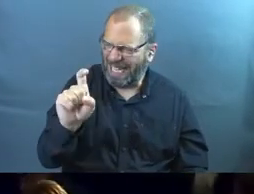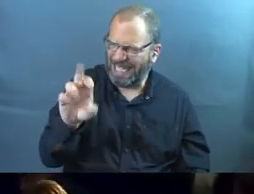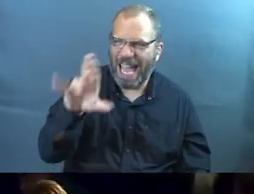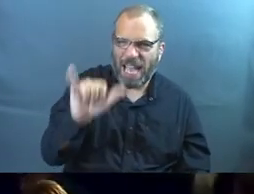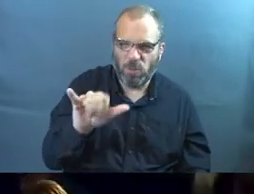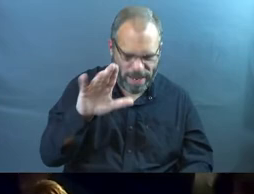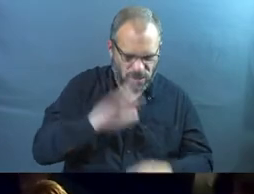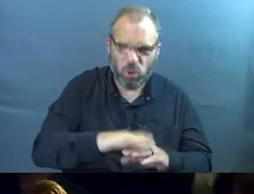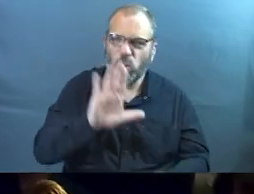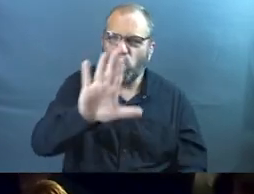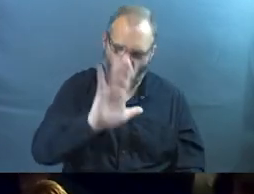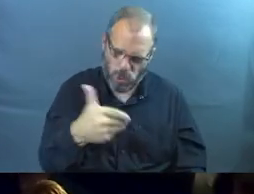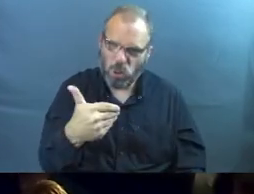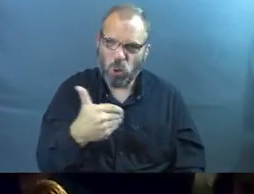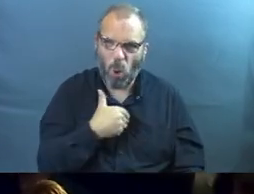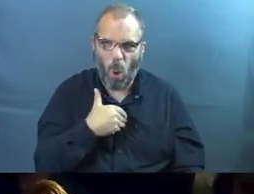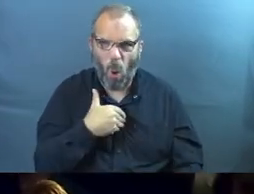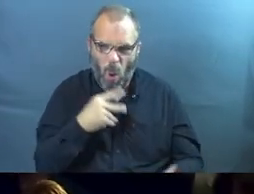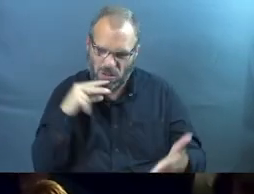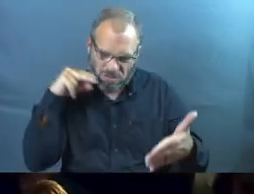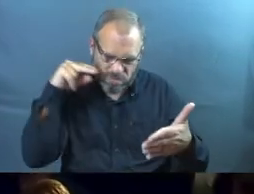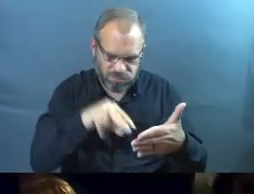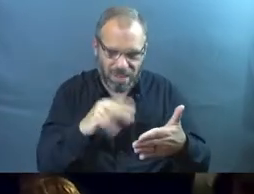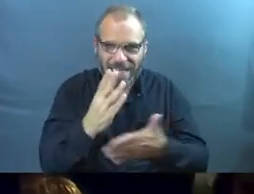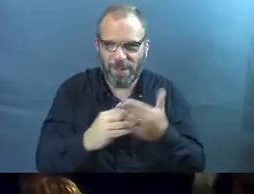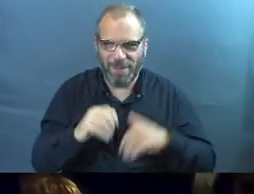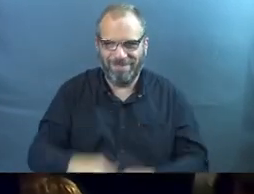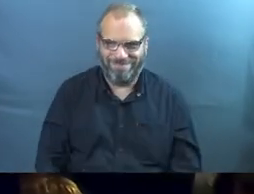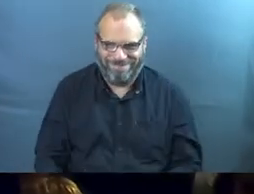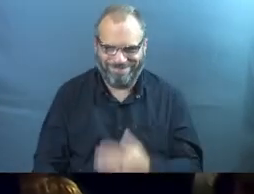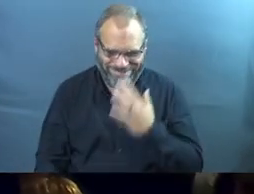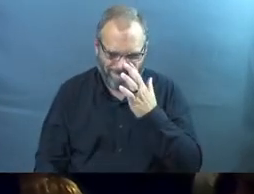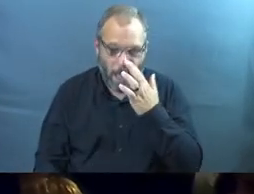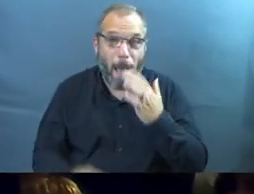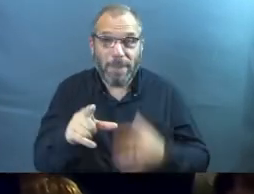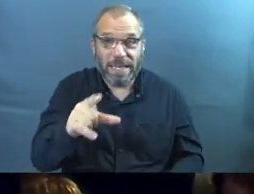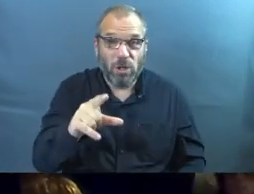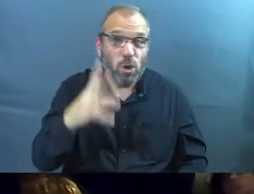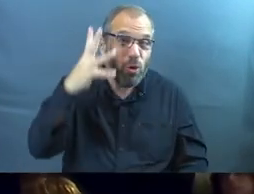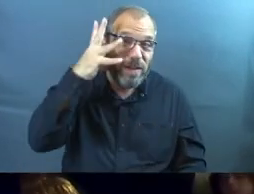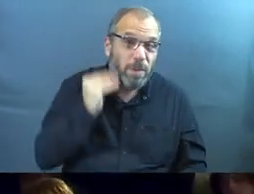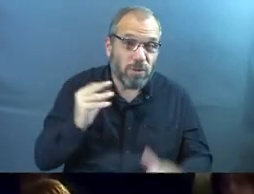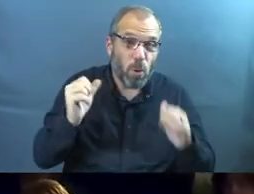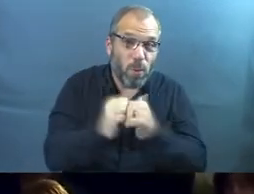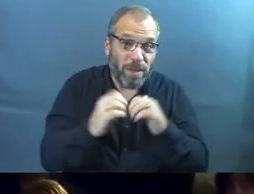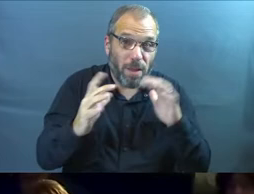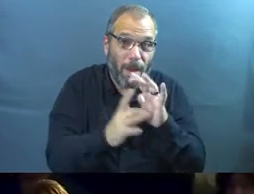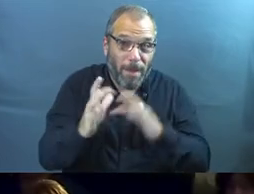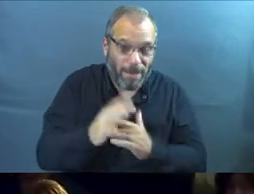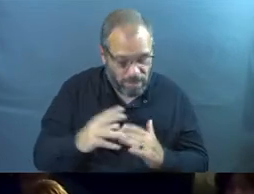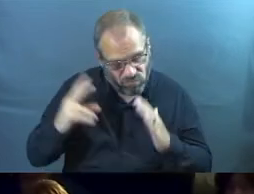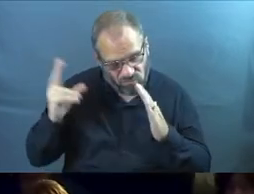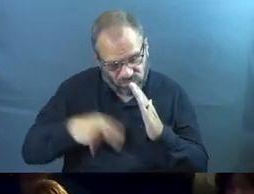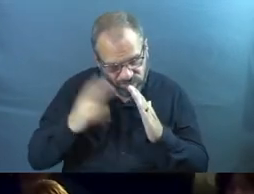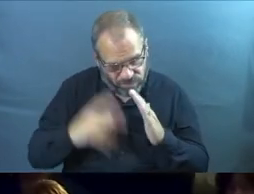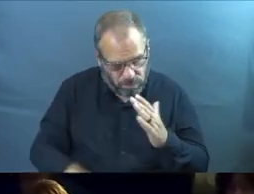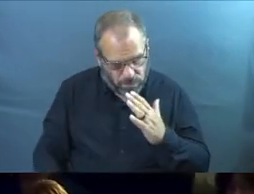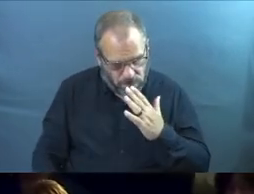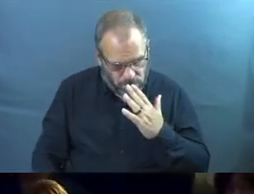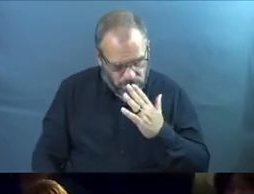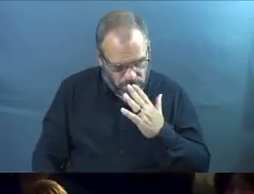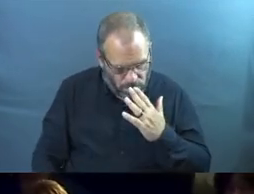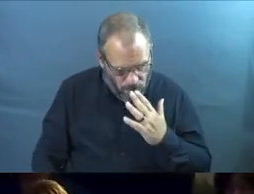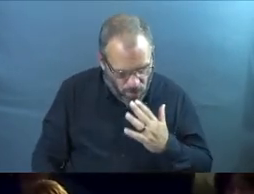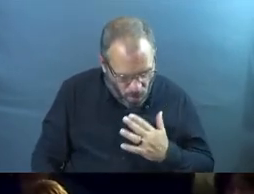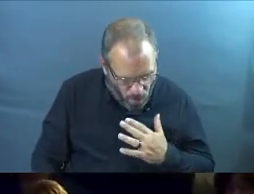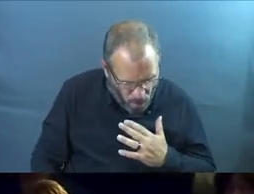device to the human soul. And some of you are smiling right now because you've sat in a room with the Bible before and it started to talk to you